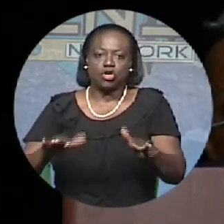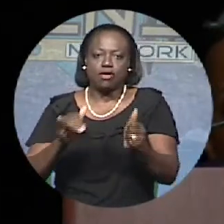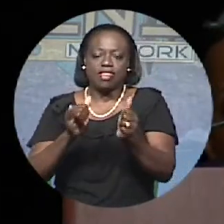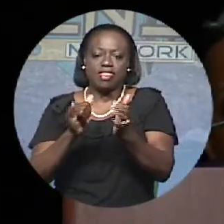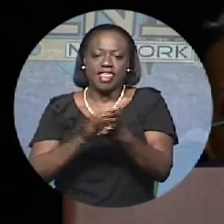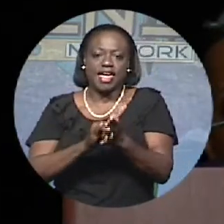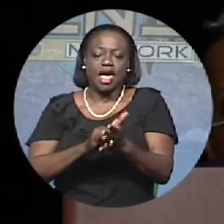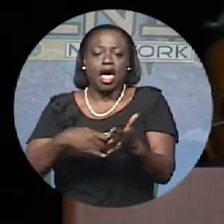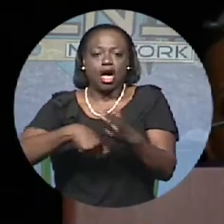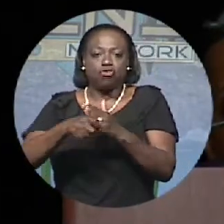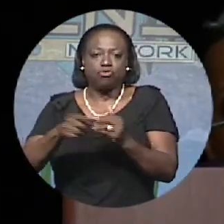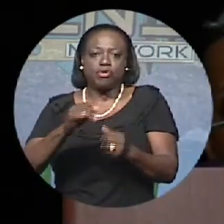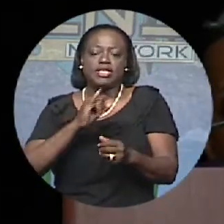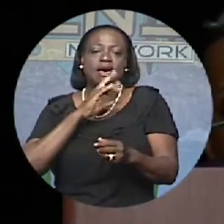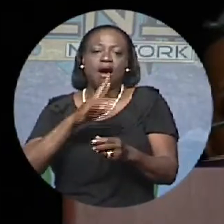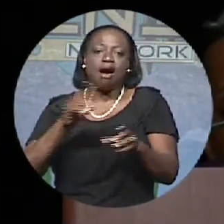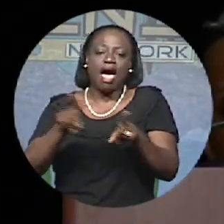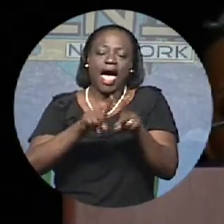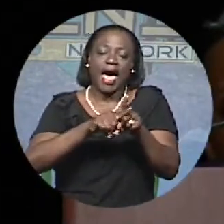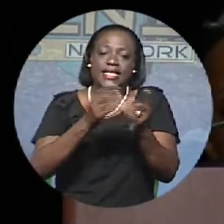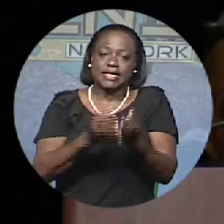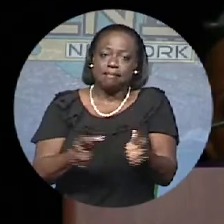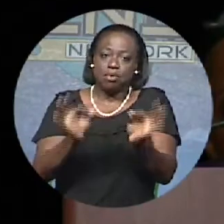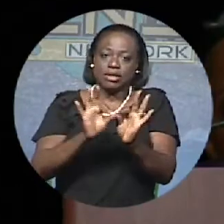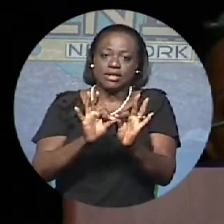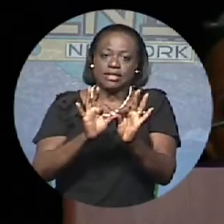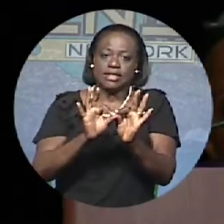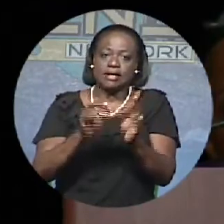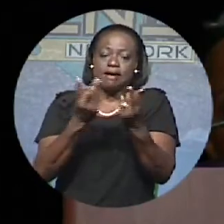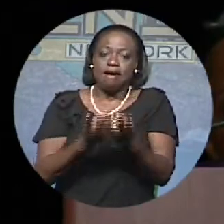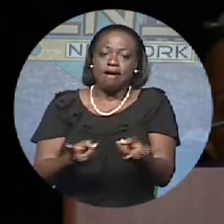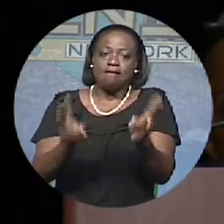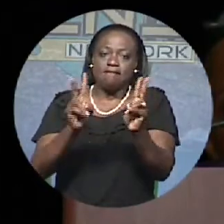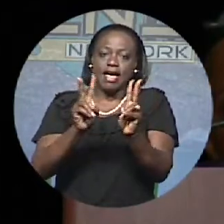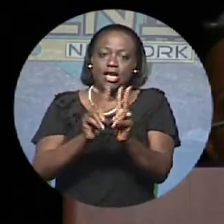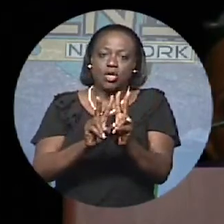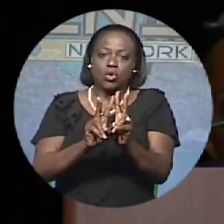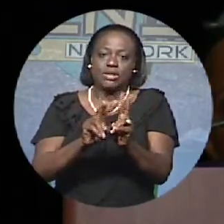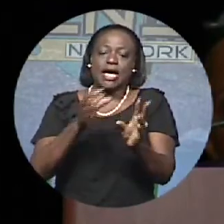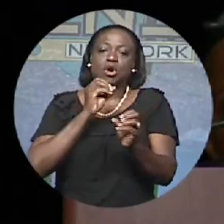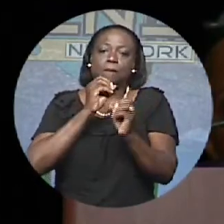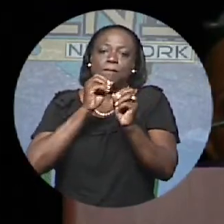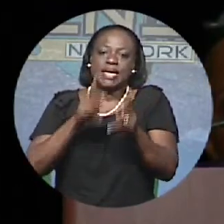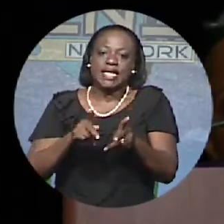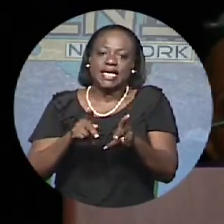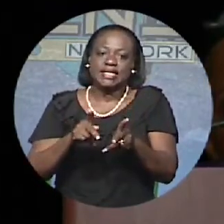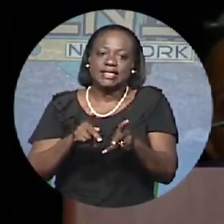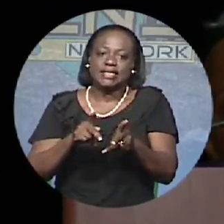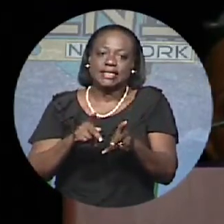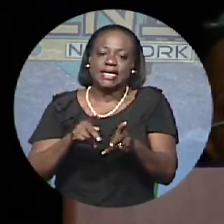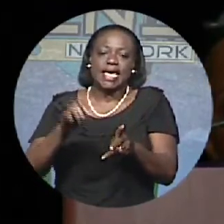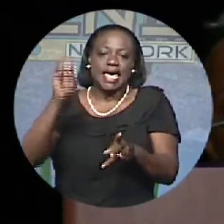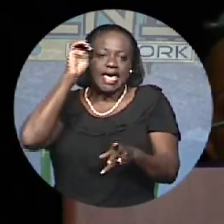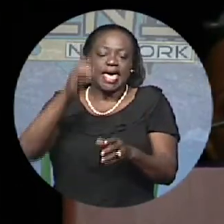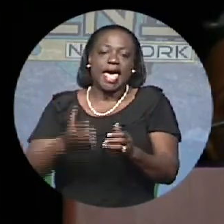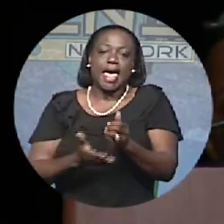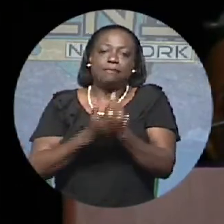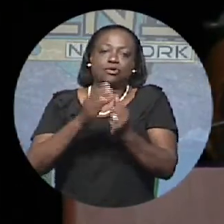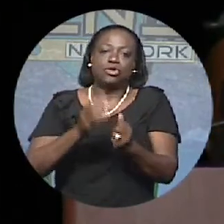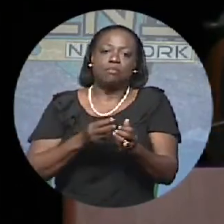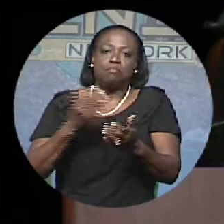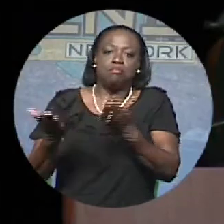are as important, values her input and opinions, he helps to raise better